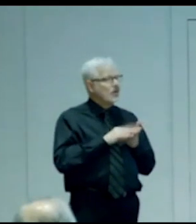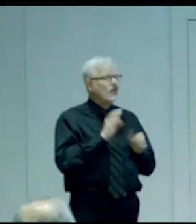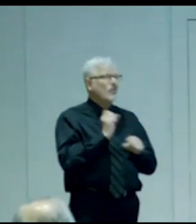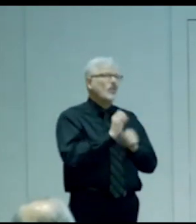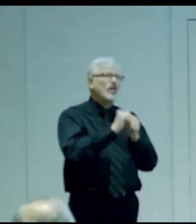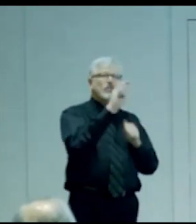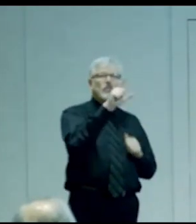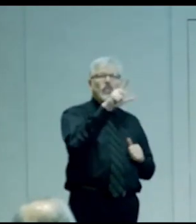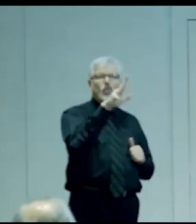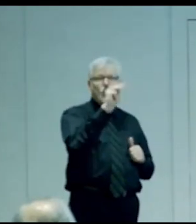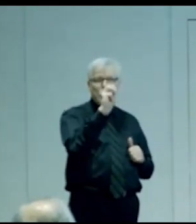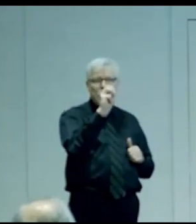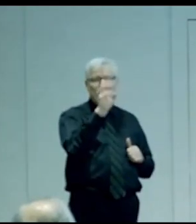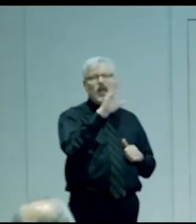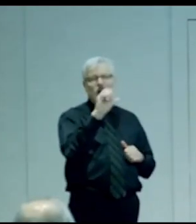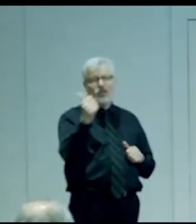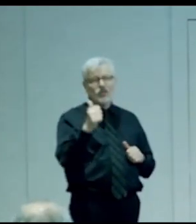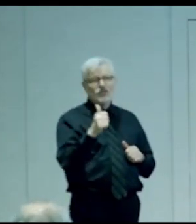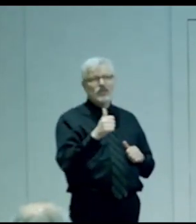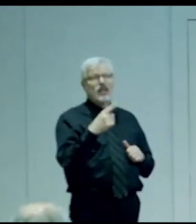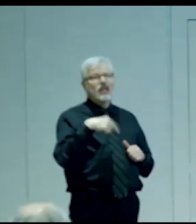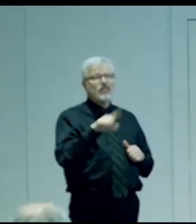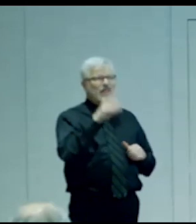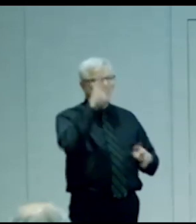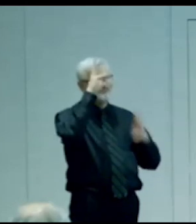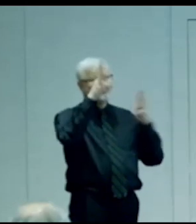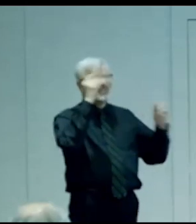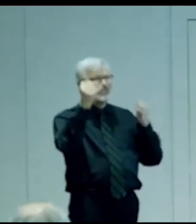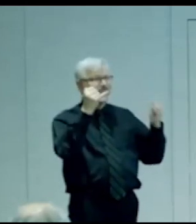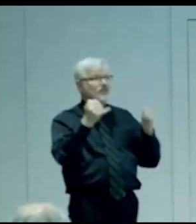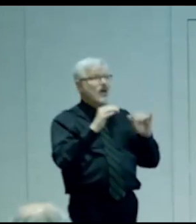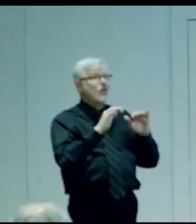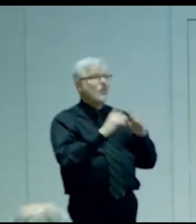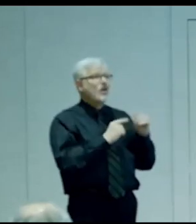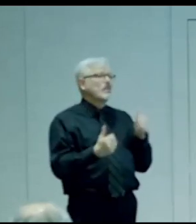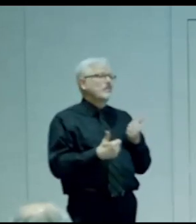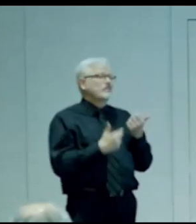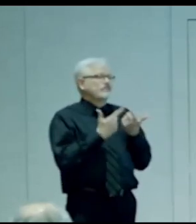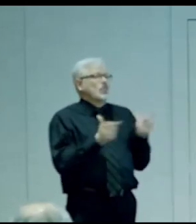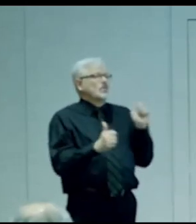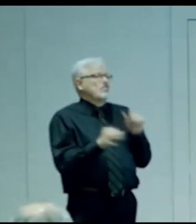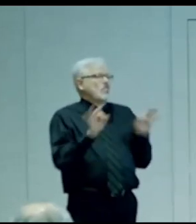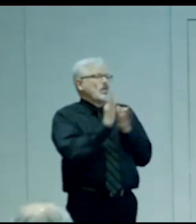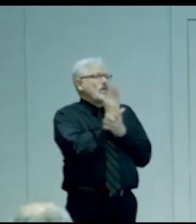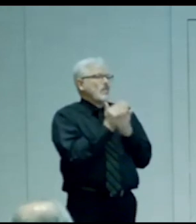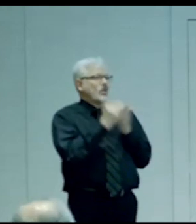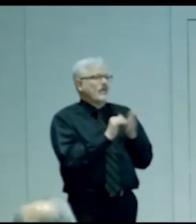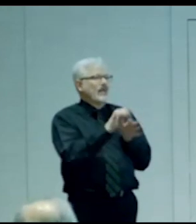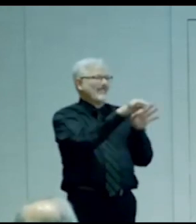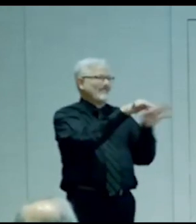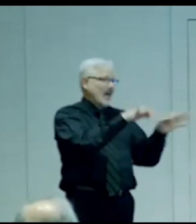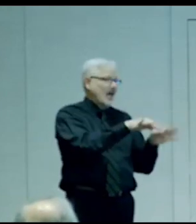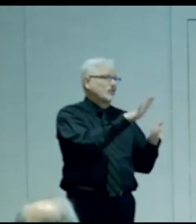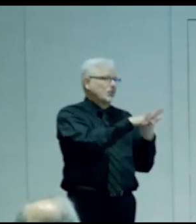and others a long time ago, who put together ideas of what are the major components that define schooling